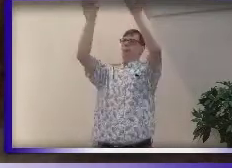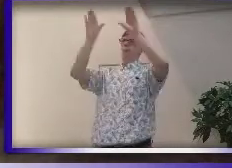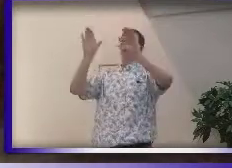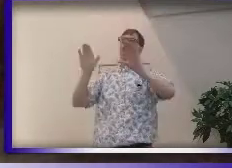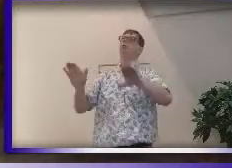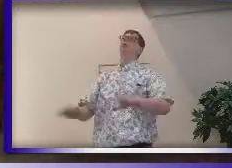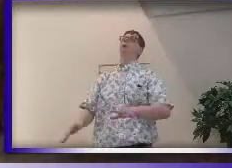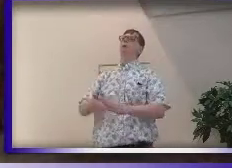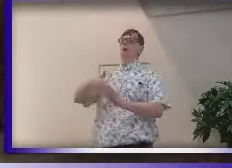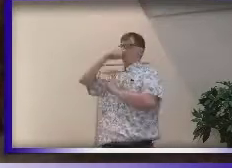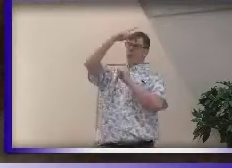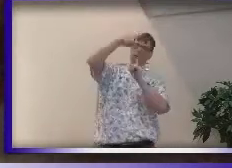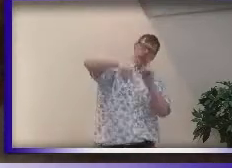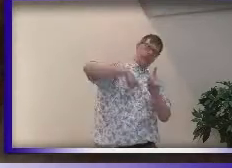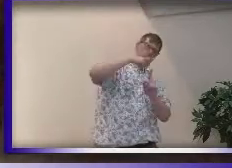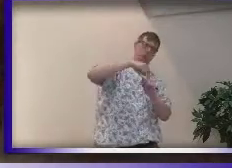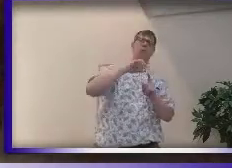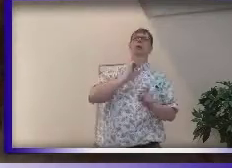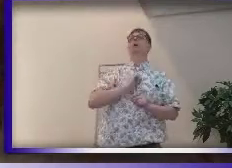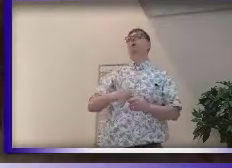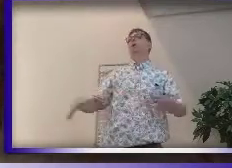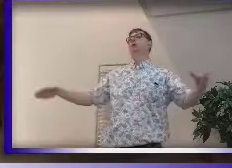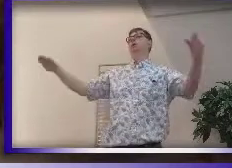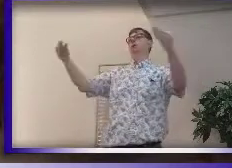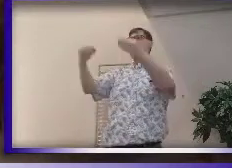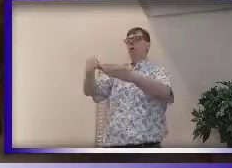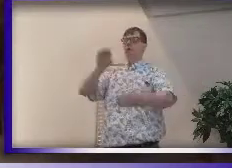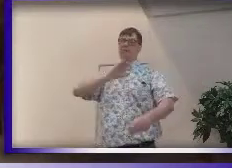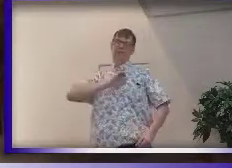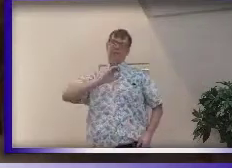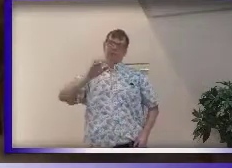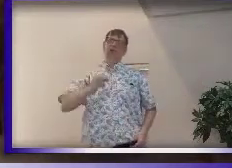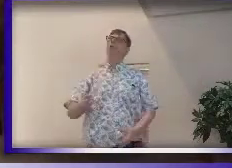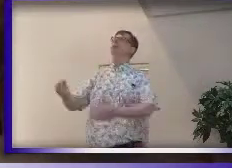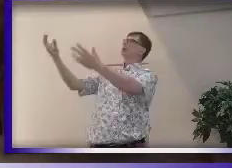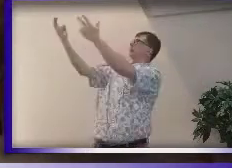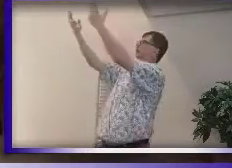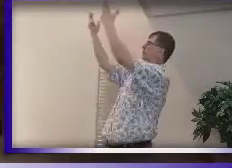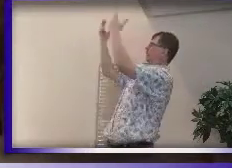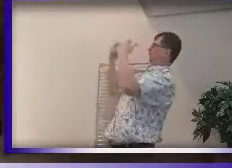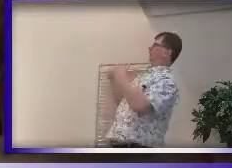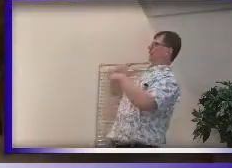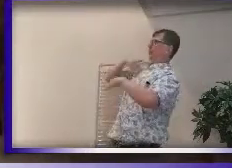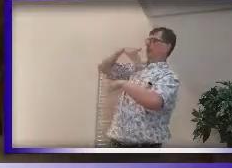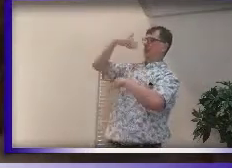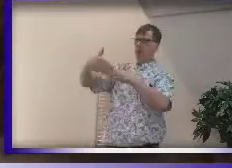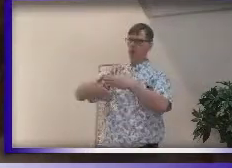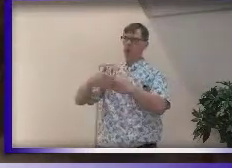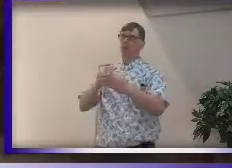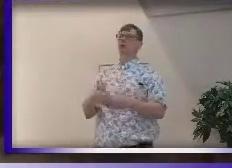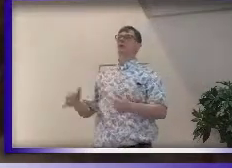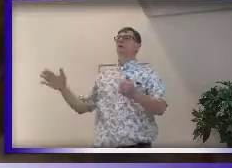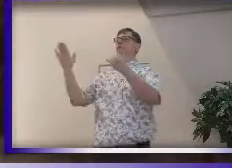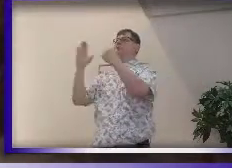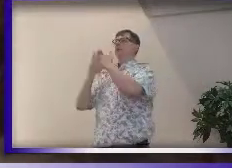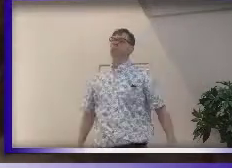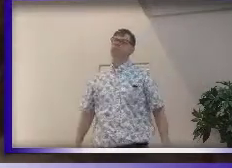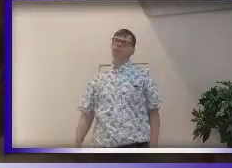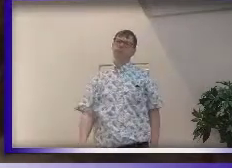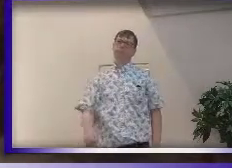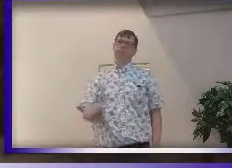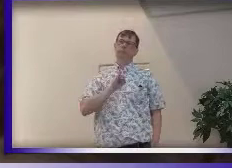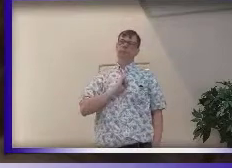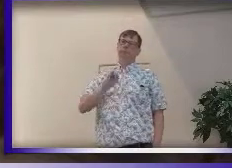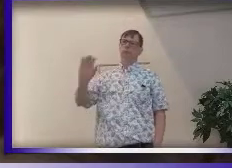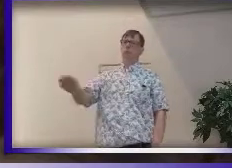it. And we have a saying around here, only good can come from this. And